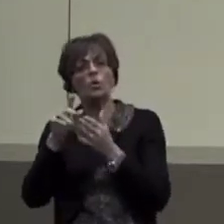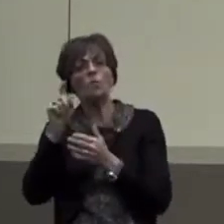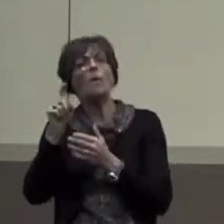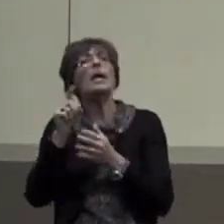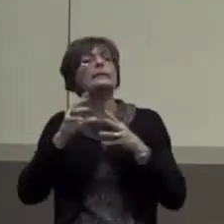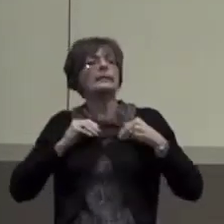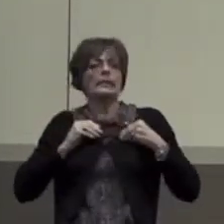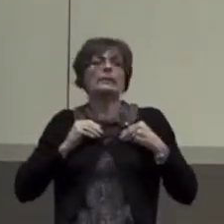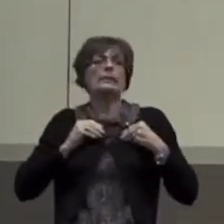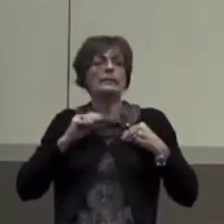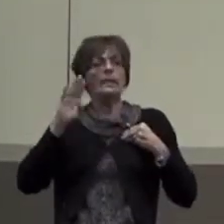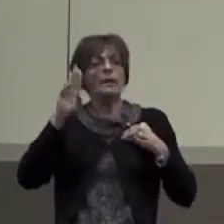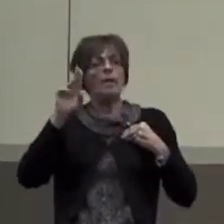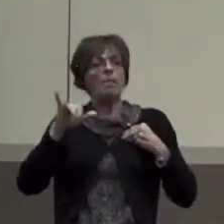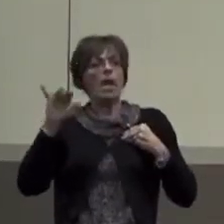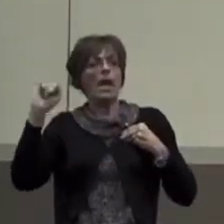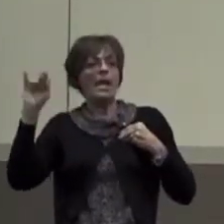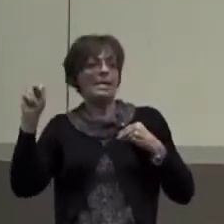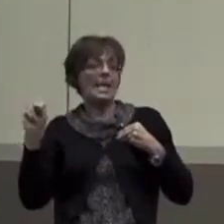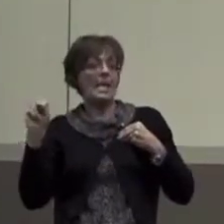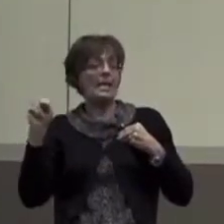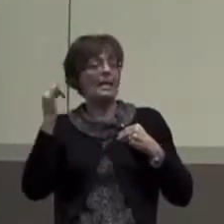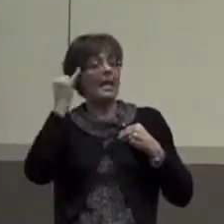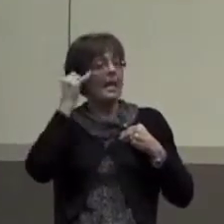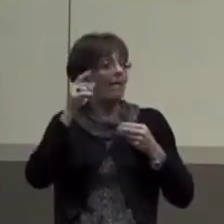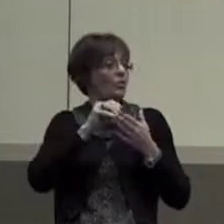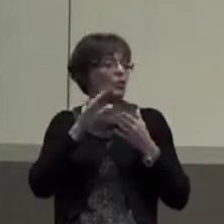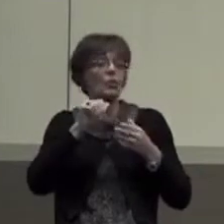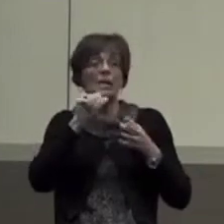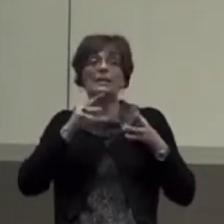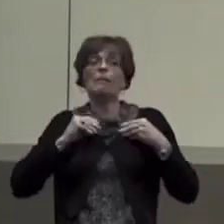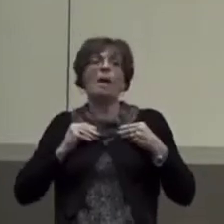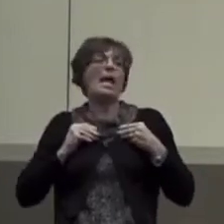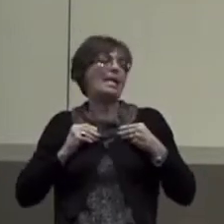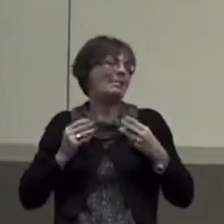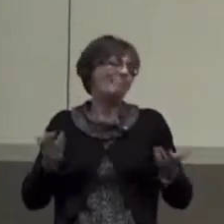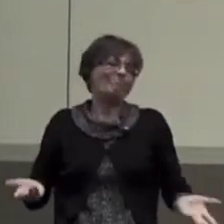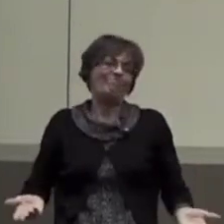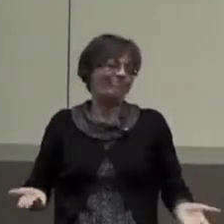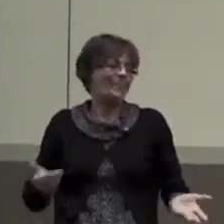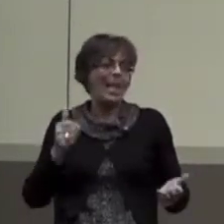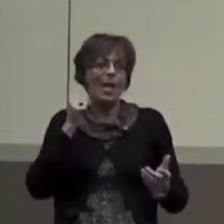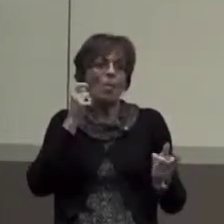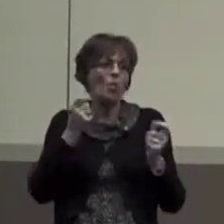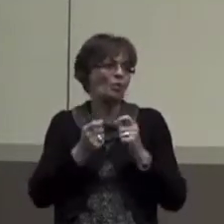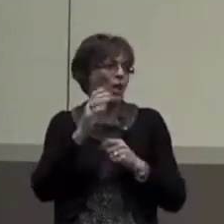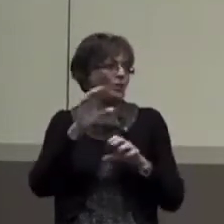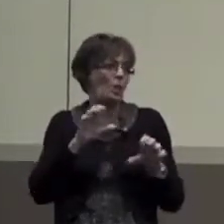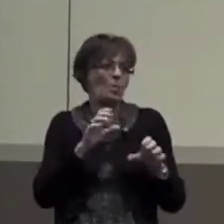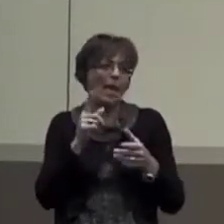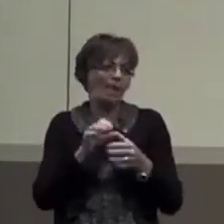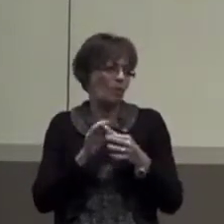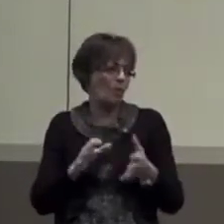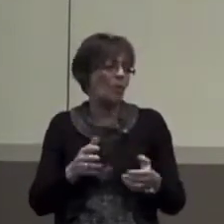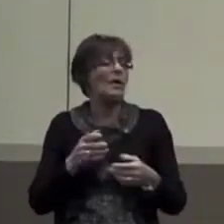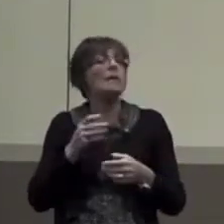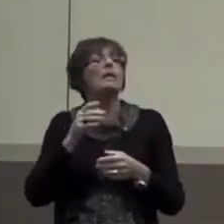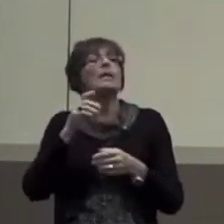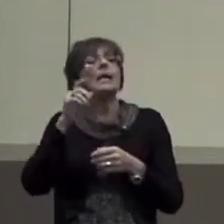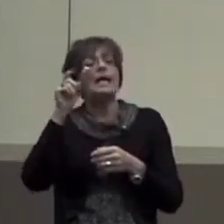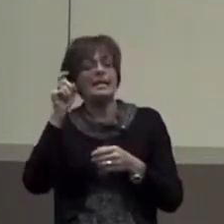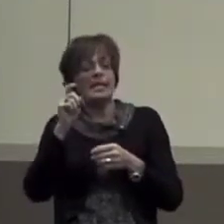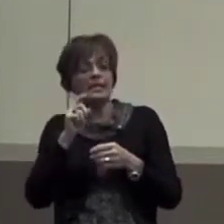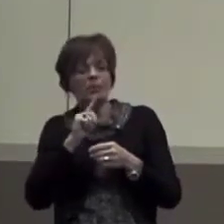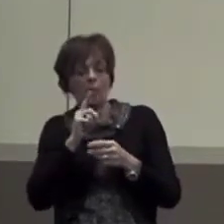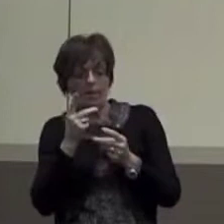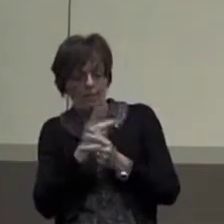it. Because if the student doesn't buy in, it's not really going to change their behavior. So it really needs to be framed in a way that's appealing to